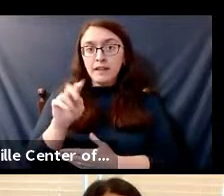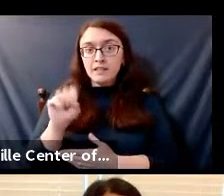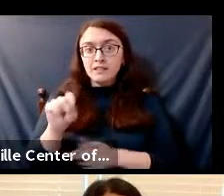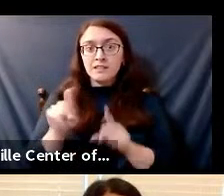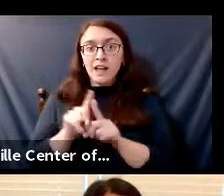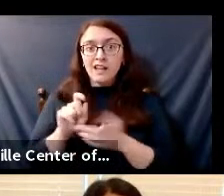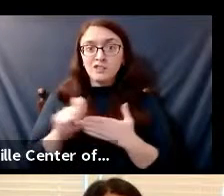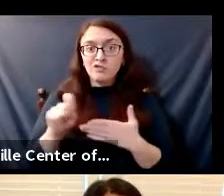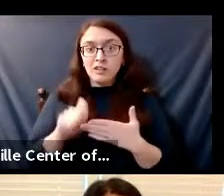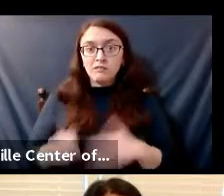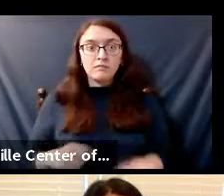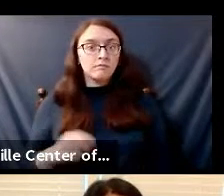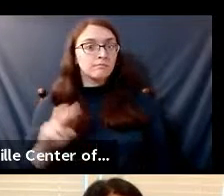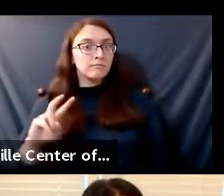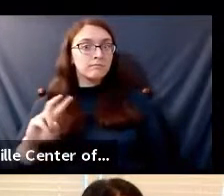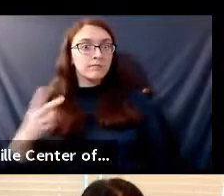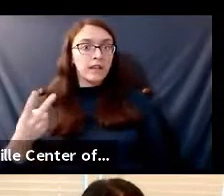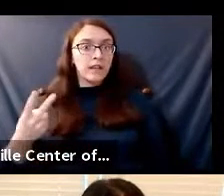A second.